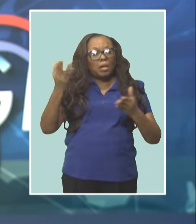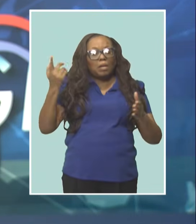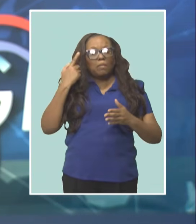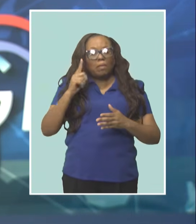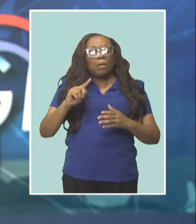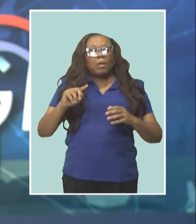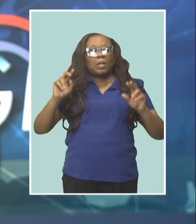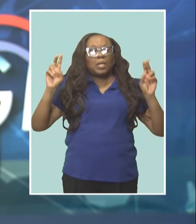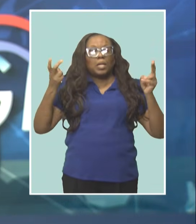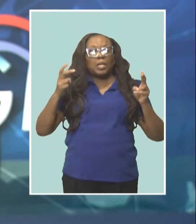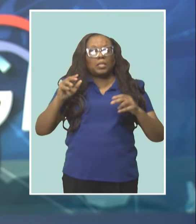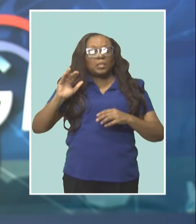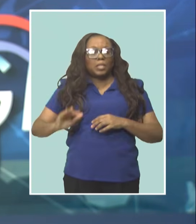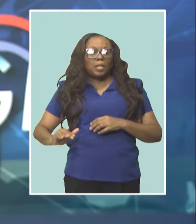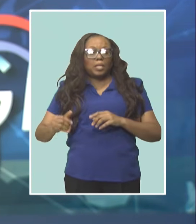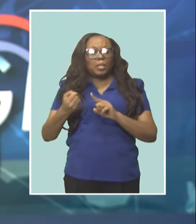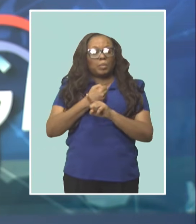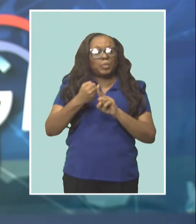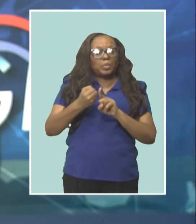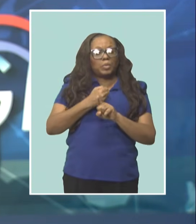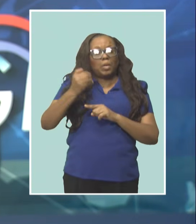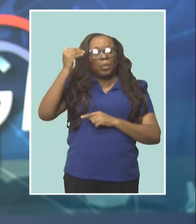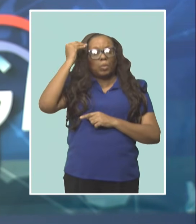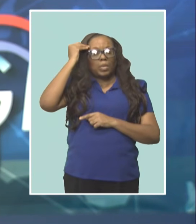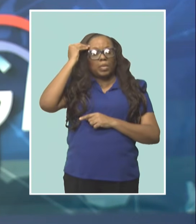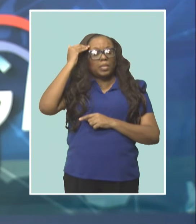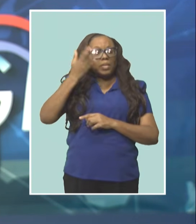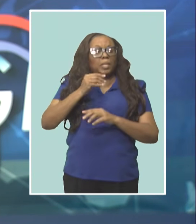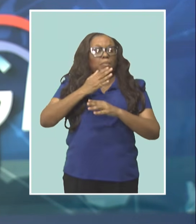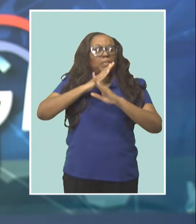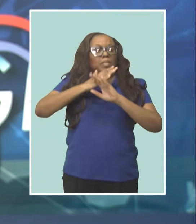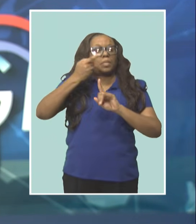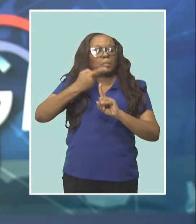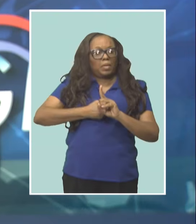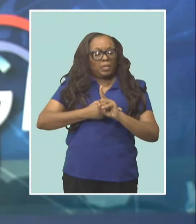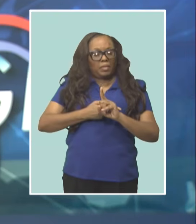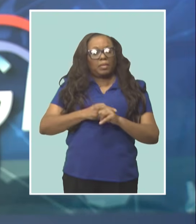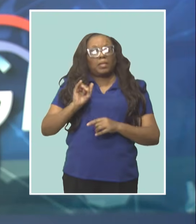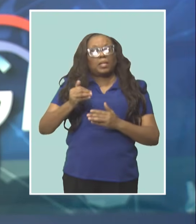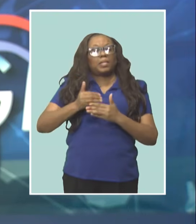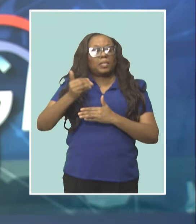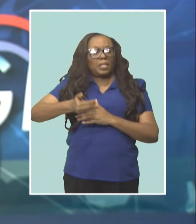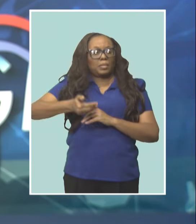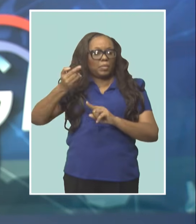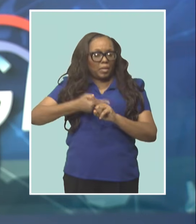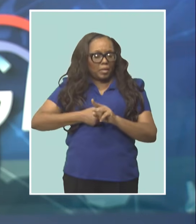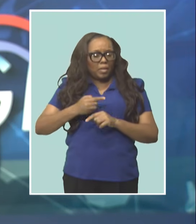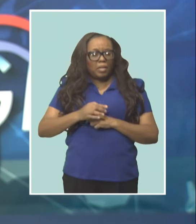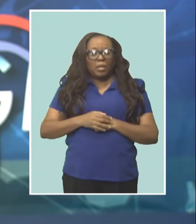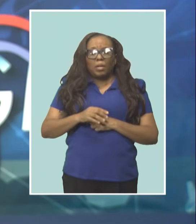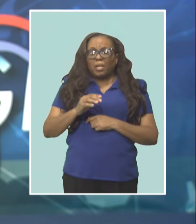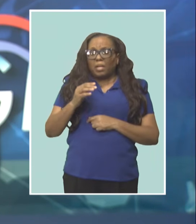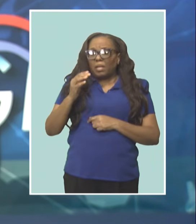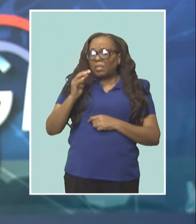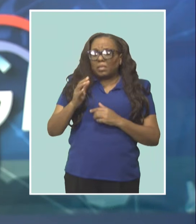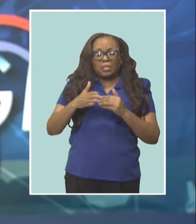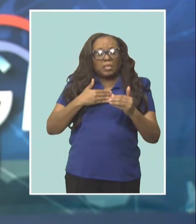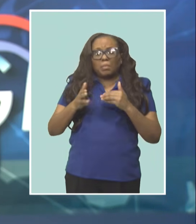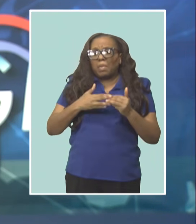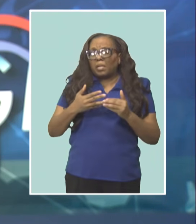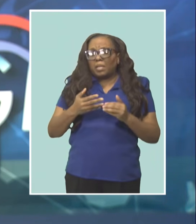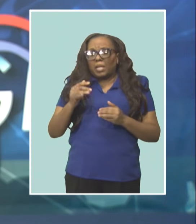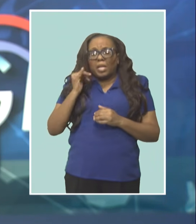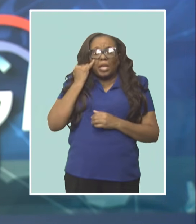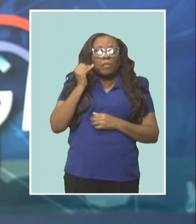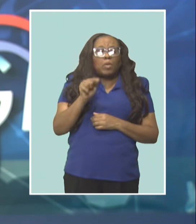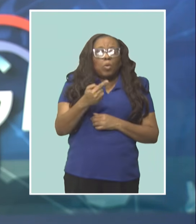April 2025. According to Mr. Humphrey, even one reported case is cause for concern. He says the board and ministry as